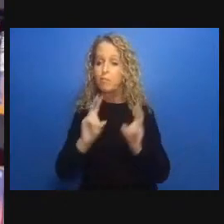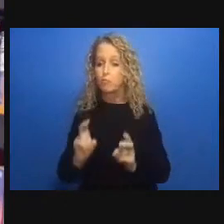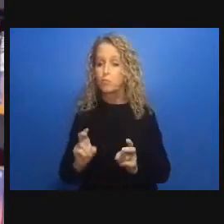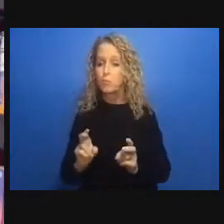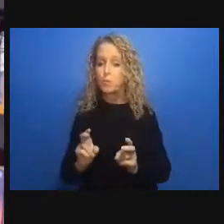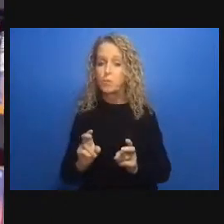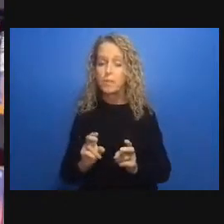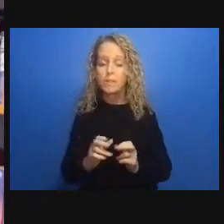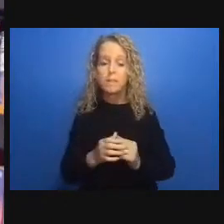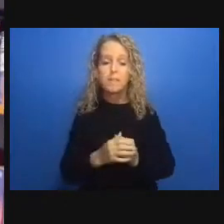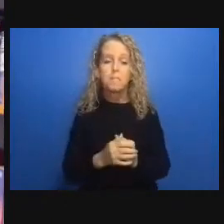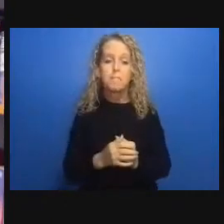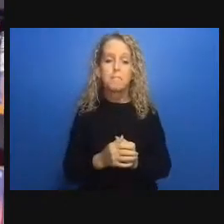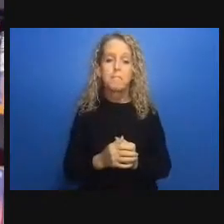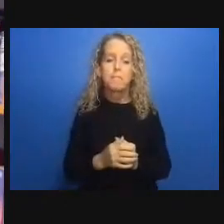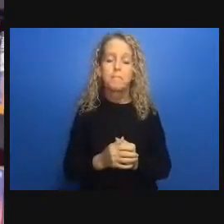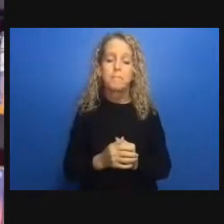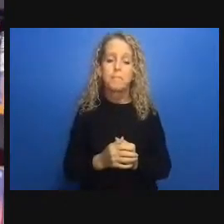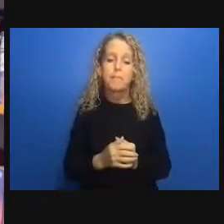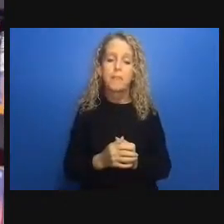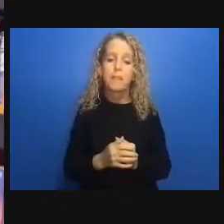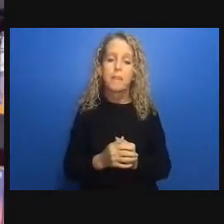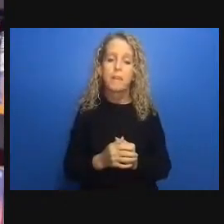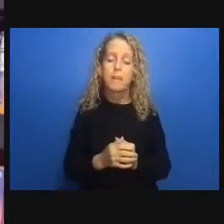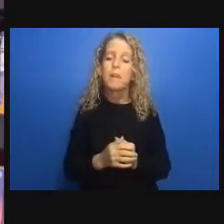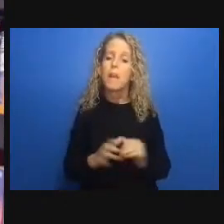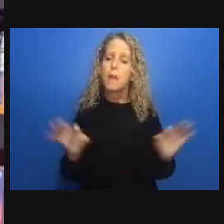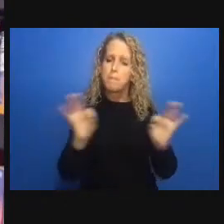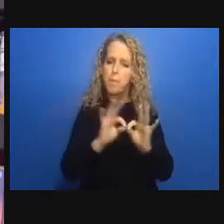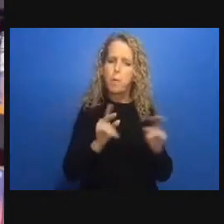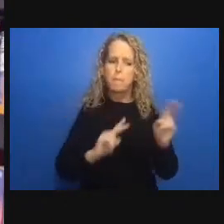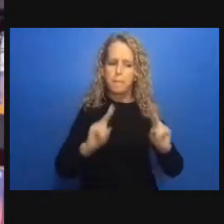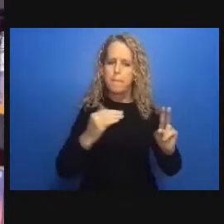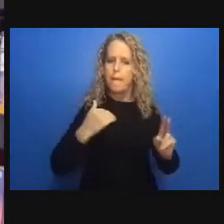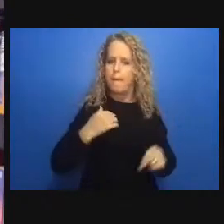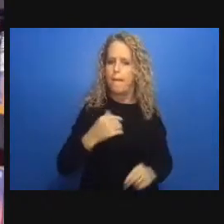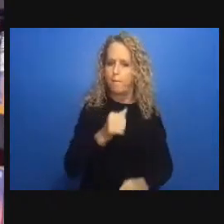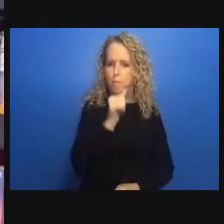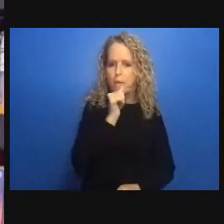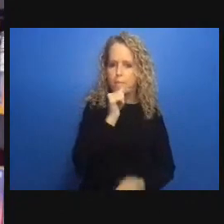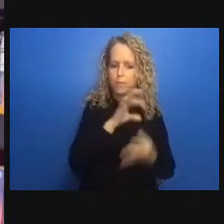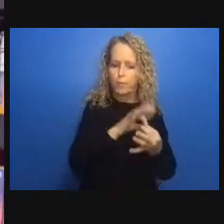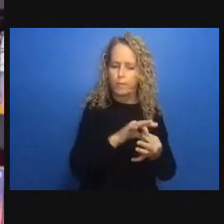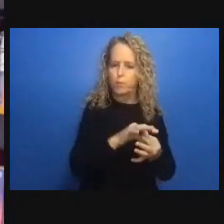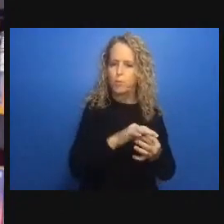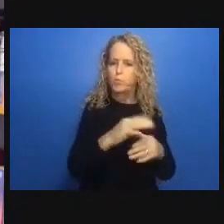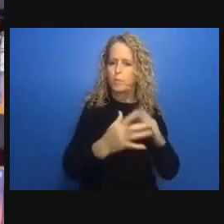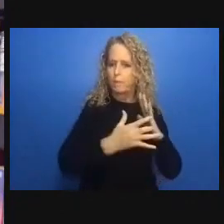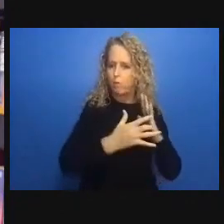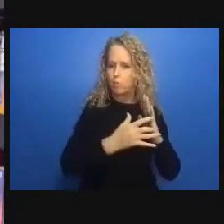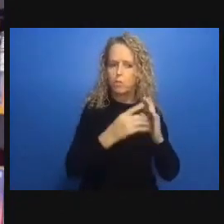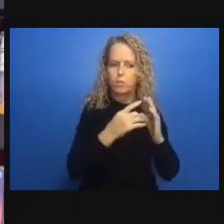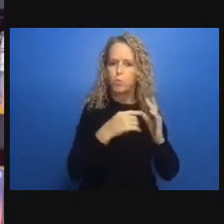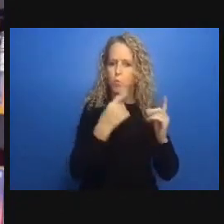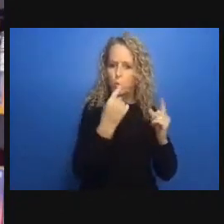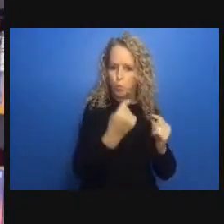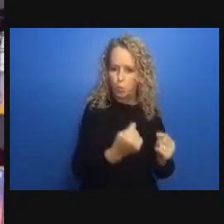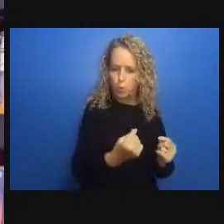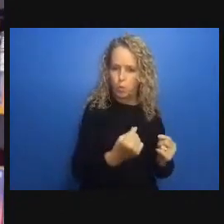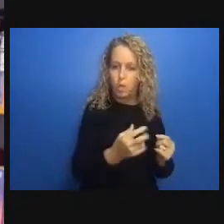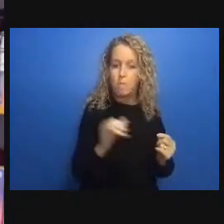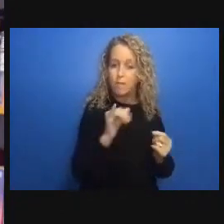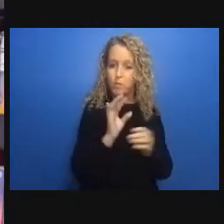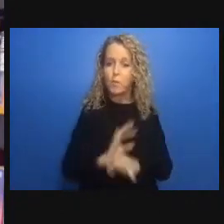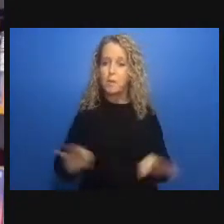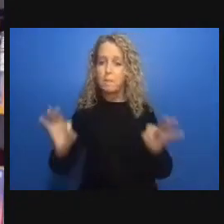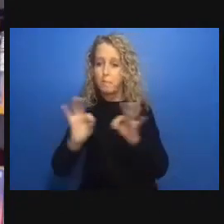balance our need for privacy and our need to use that data to make informed